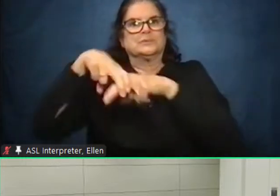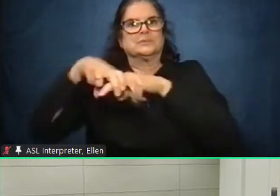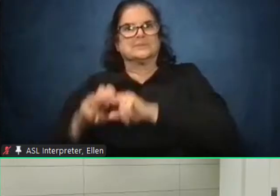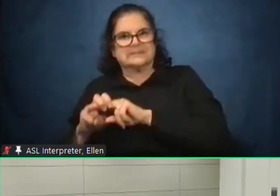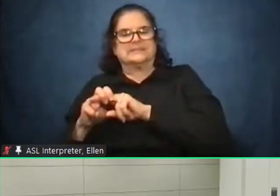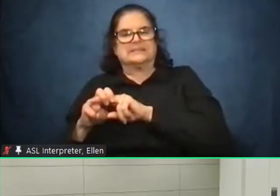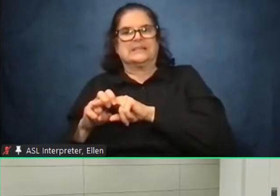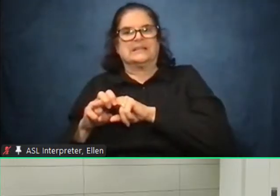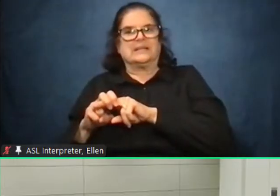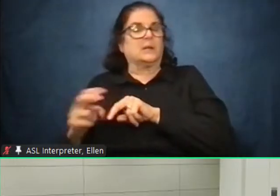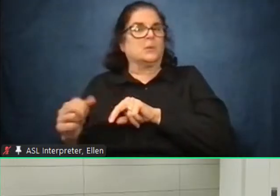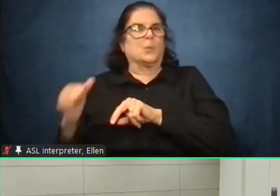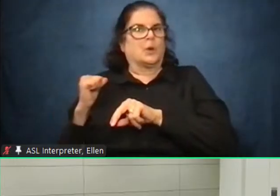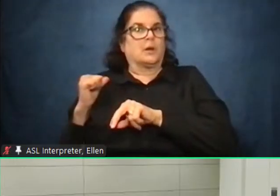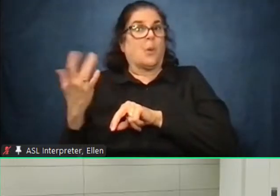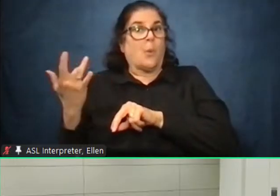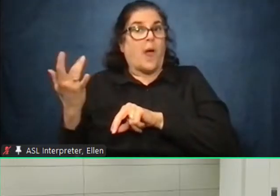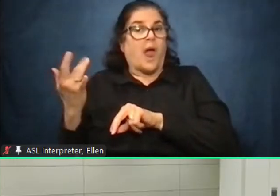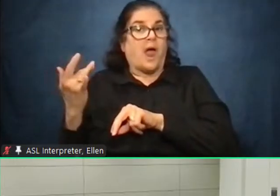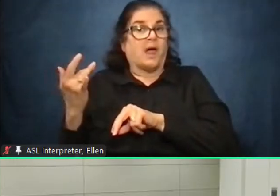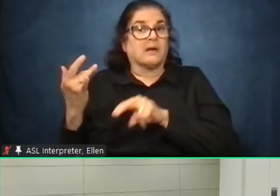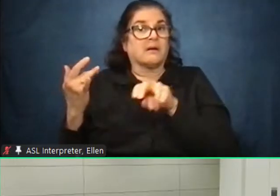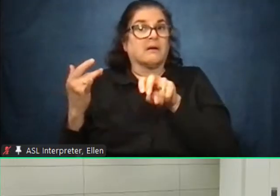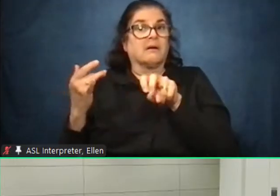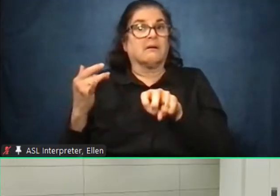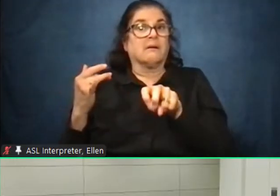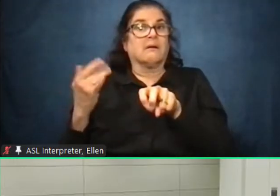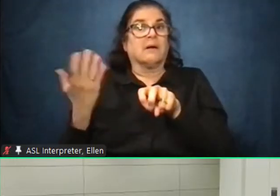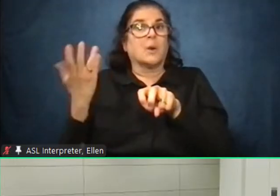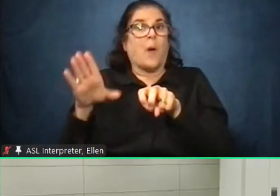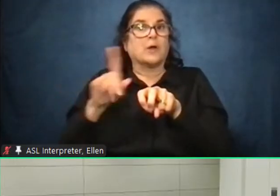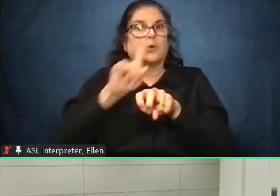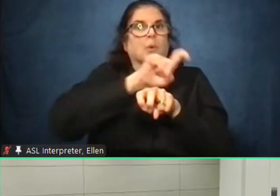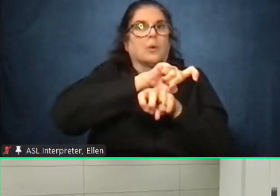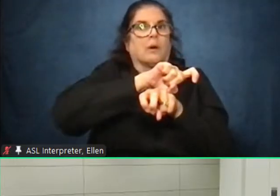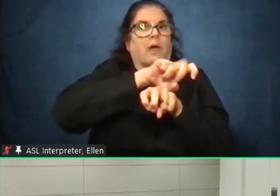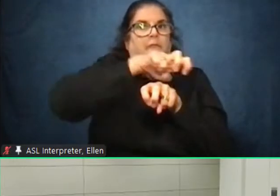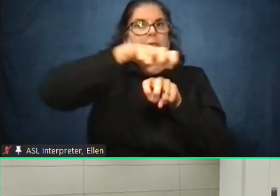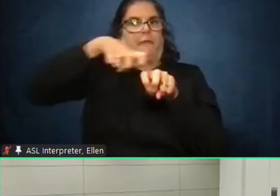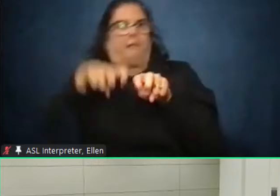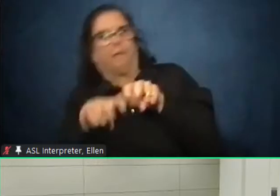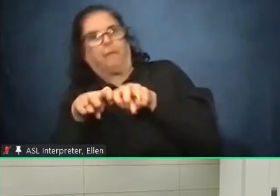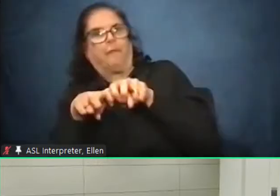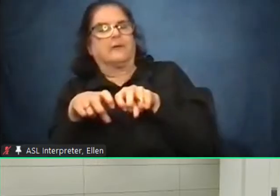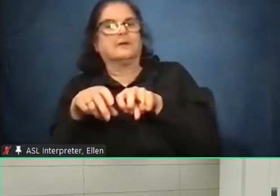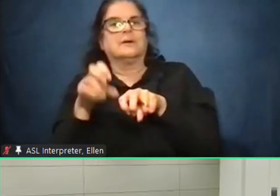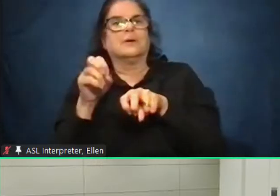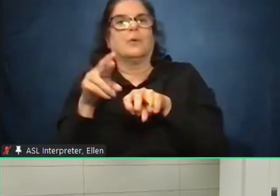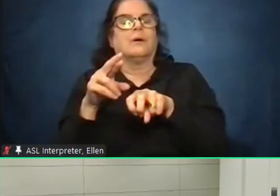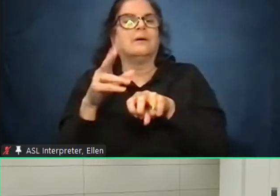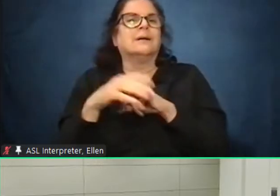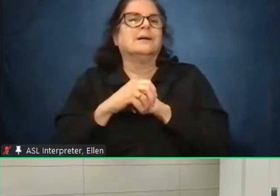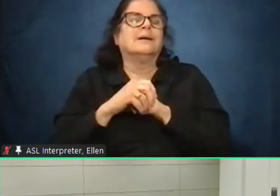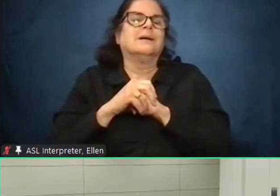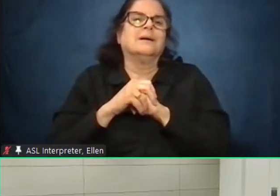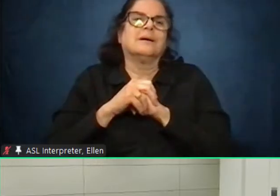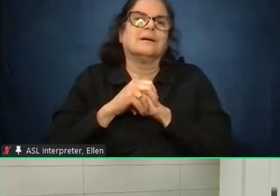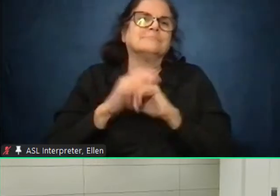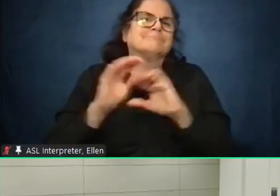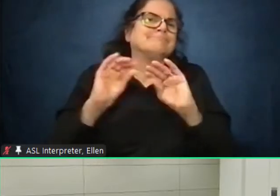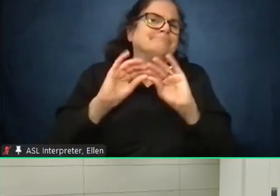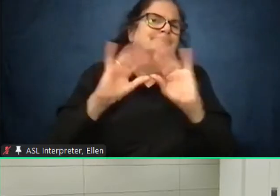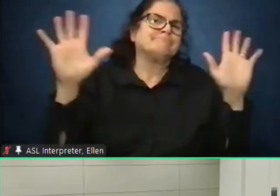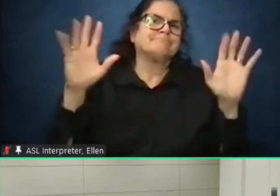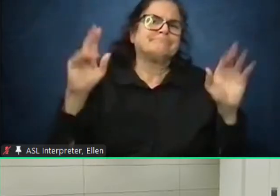he didn't sit because he didn't want to like bug other people around and like having to ask to get out. It was so clearly that he